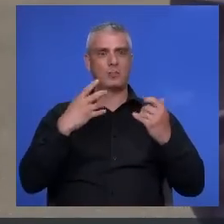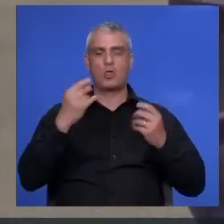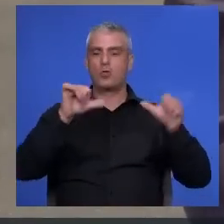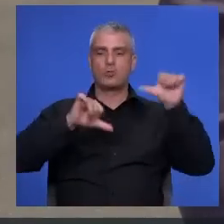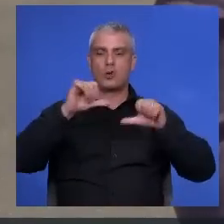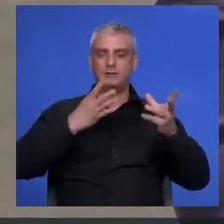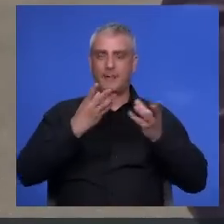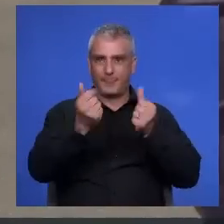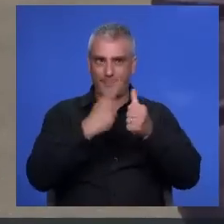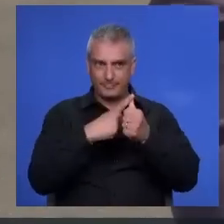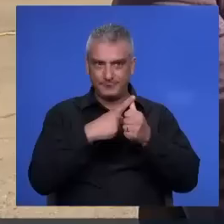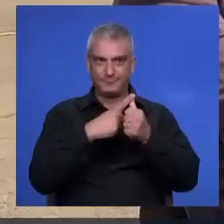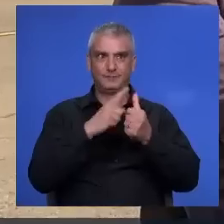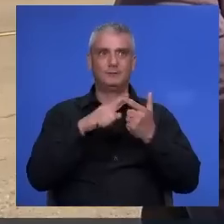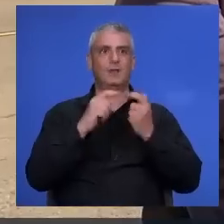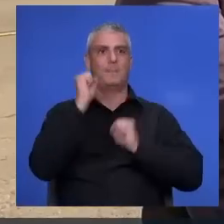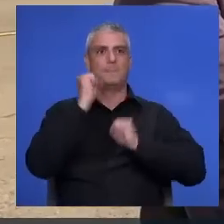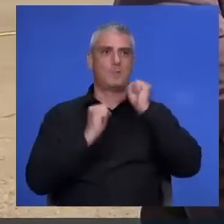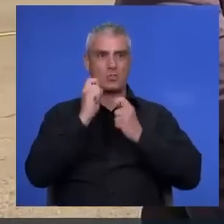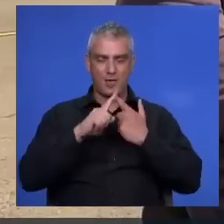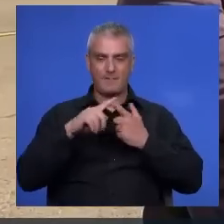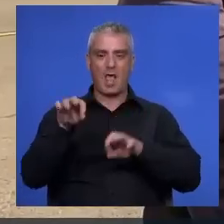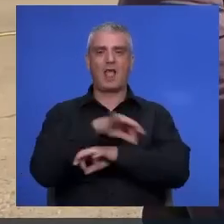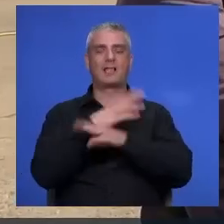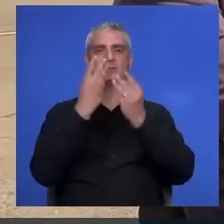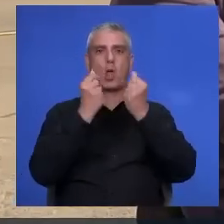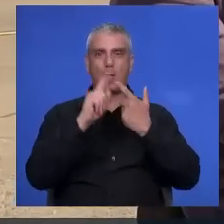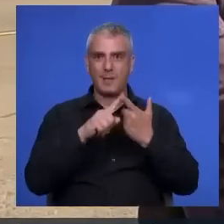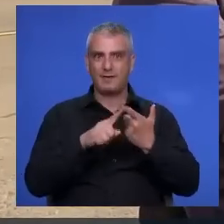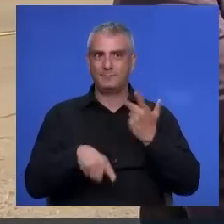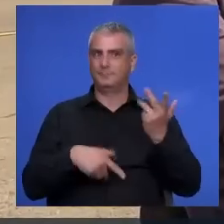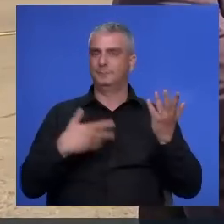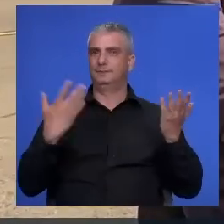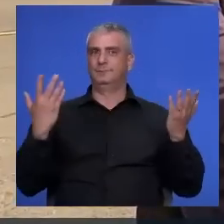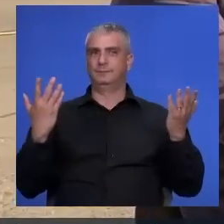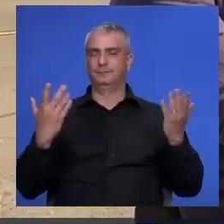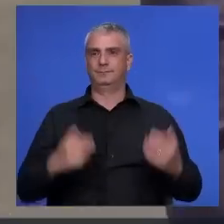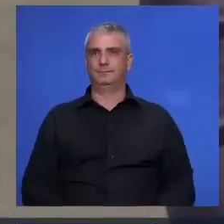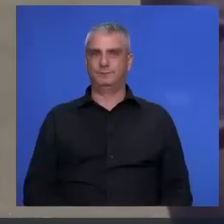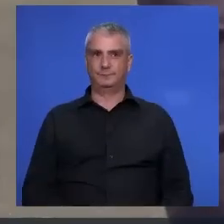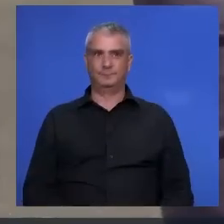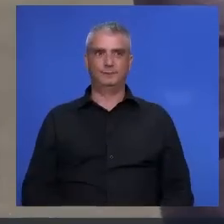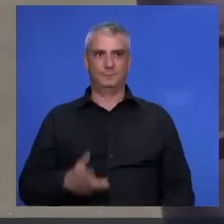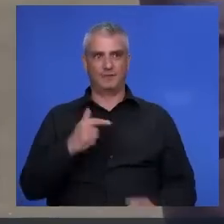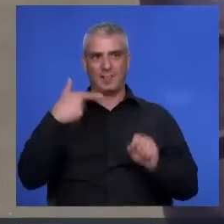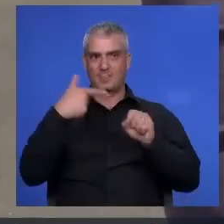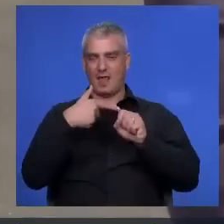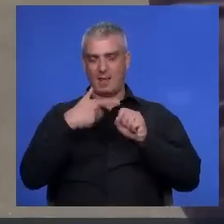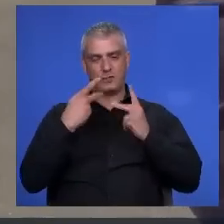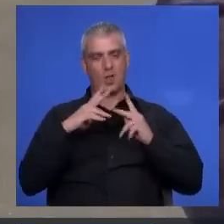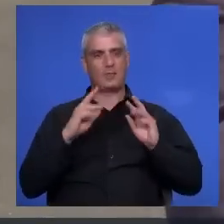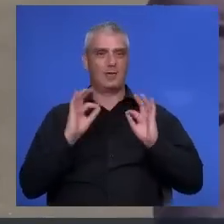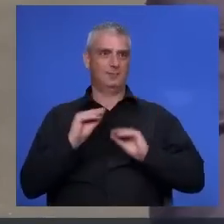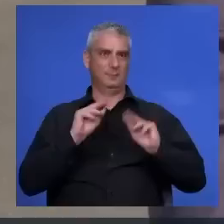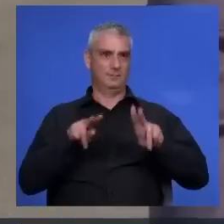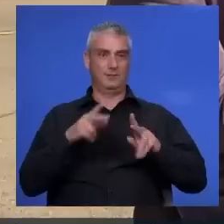in fluid dynamics, the advances in engines, the advances in actual material sciences, and then we look at sustainable aviation fuel, you